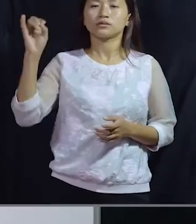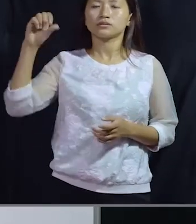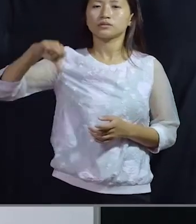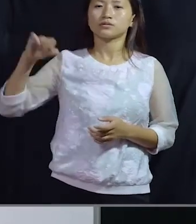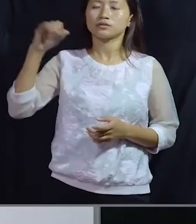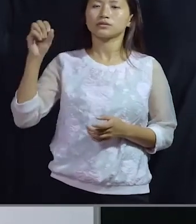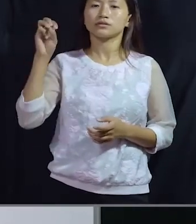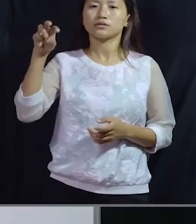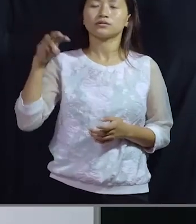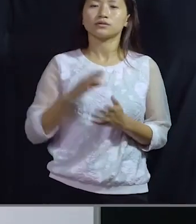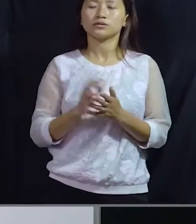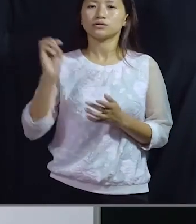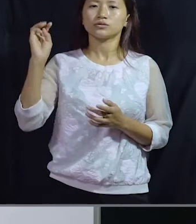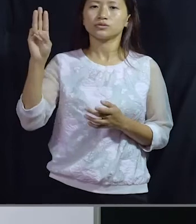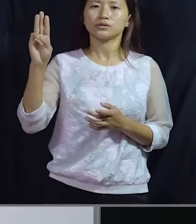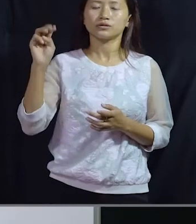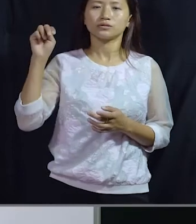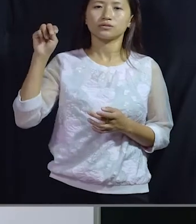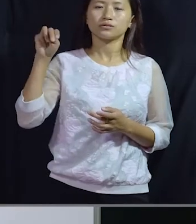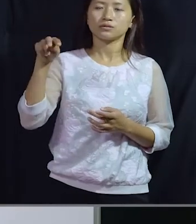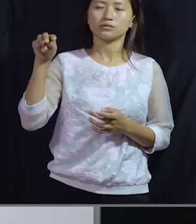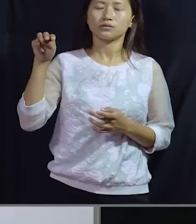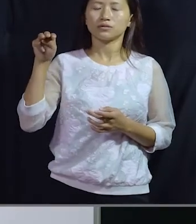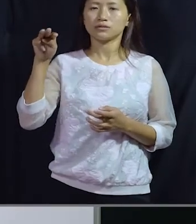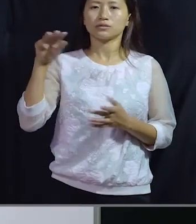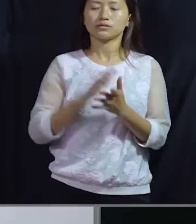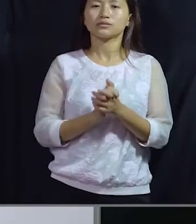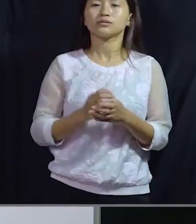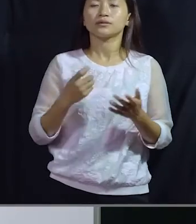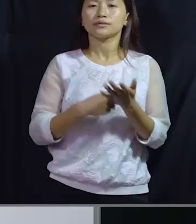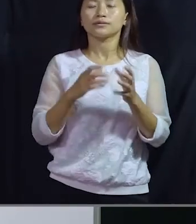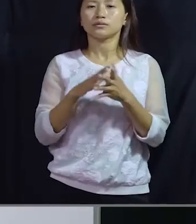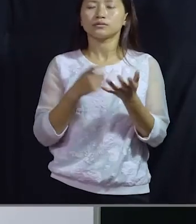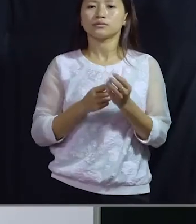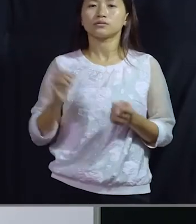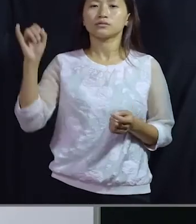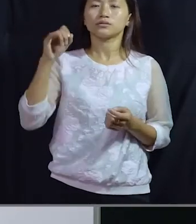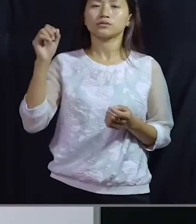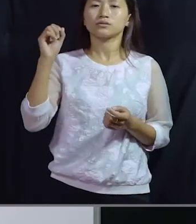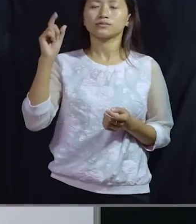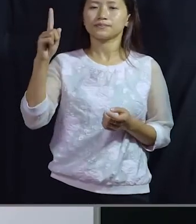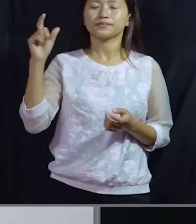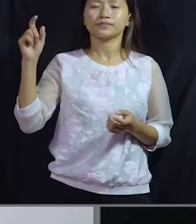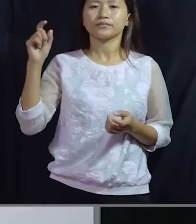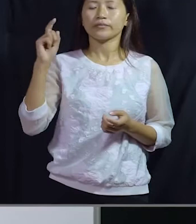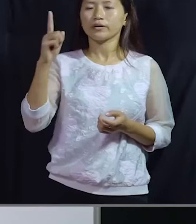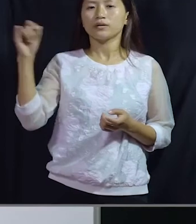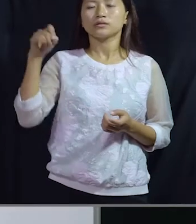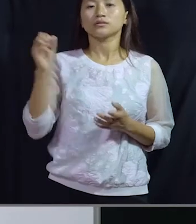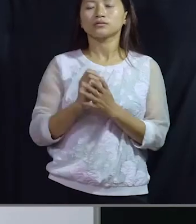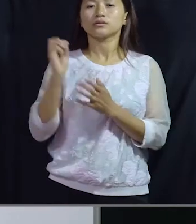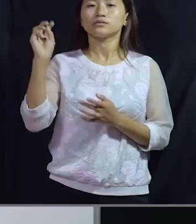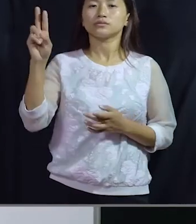Bad debts written off 3,000. To profit on revaluation is 16,200 into 1 by